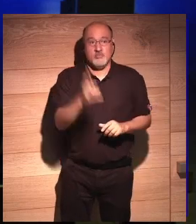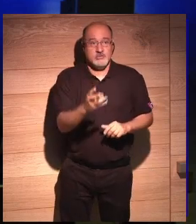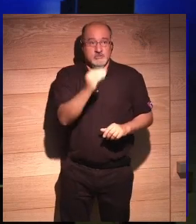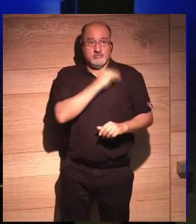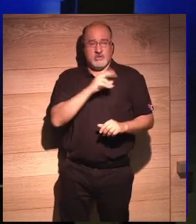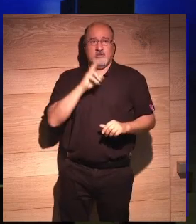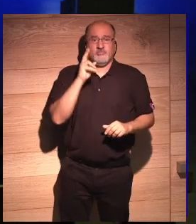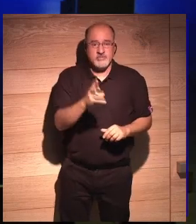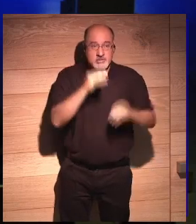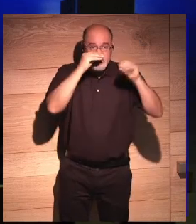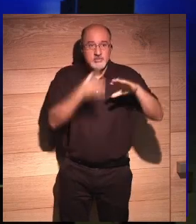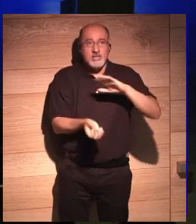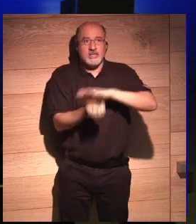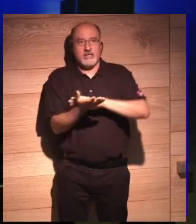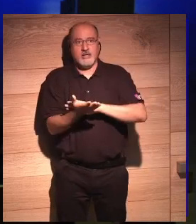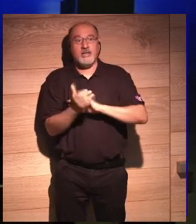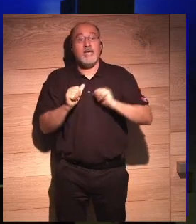begin and where does it end?